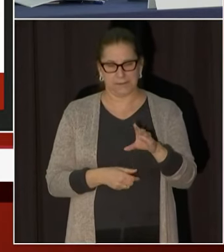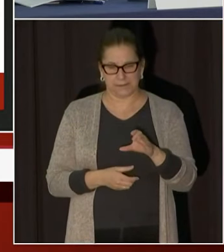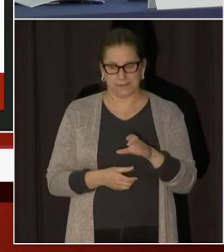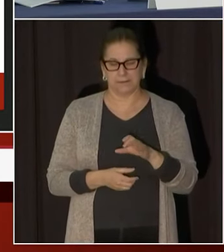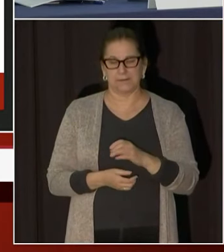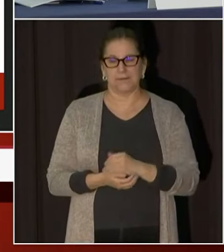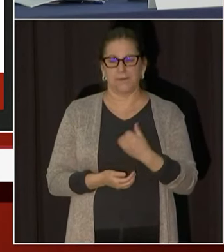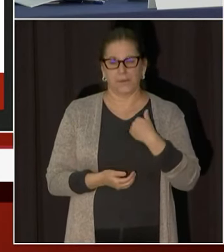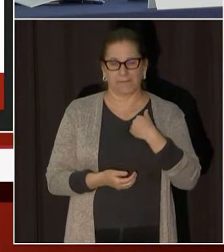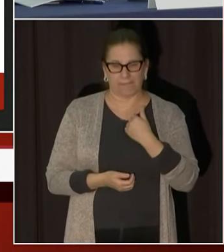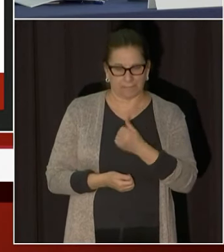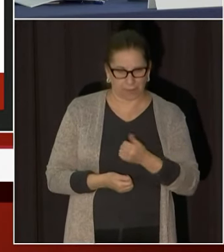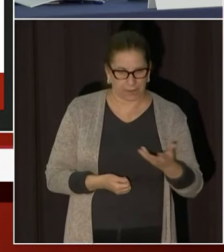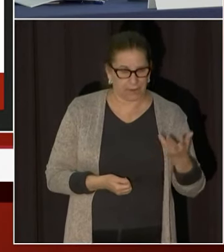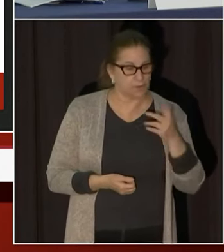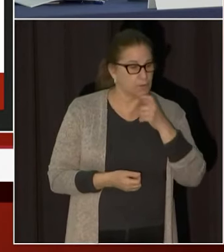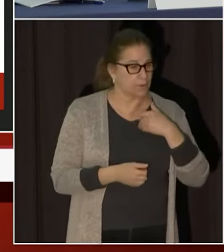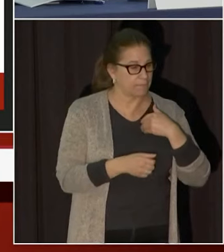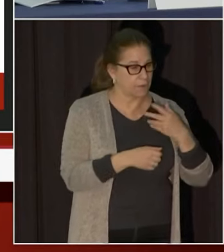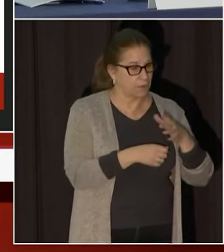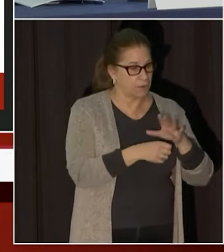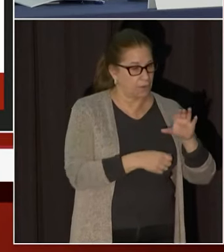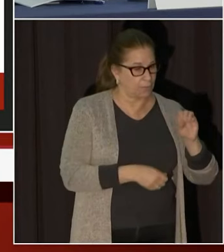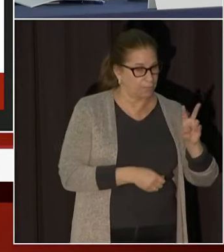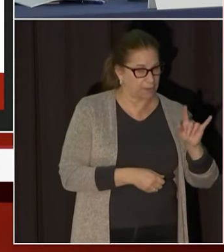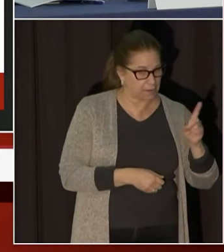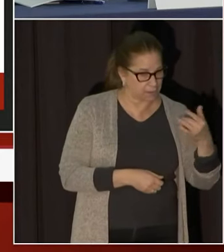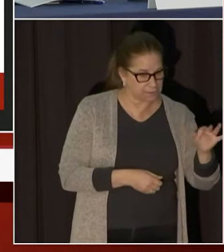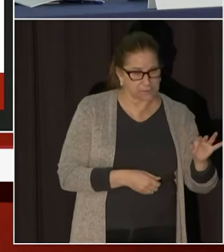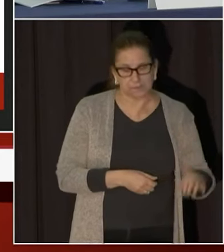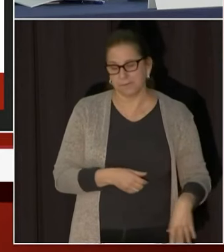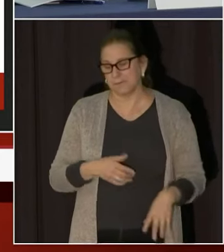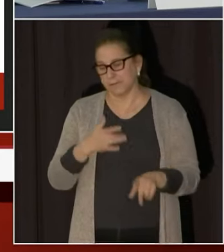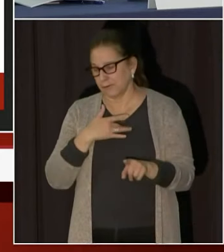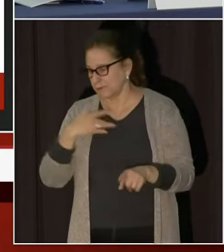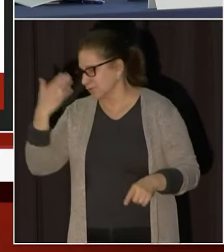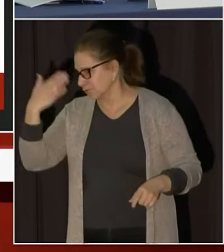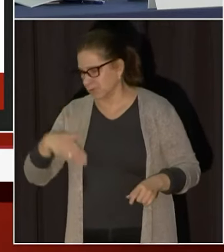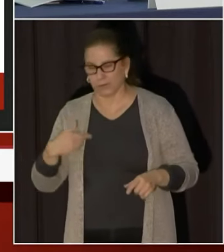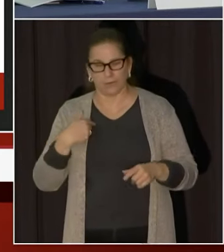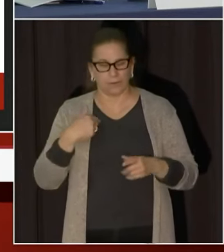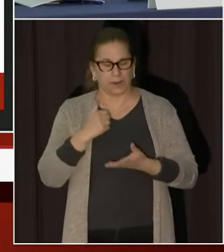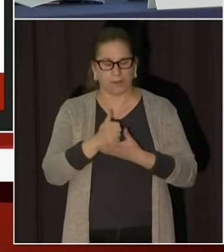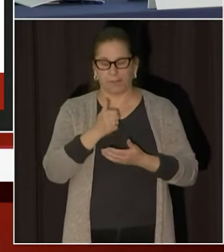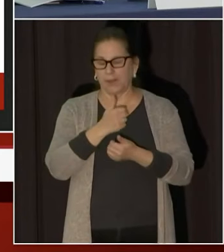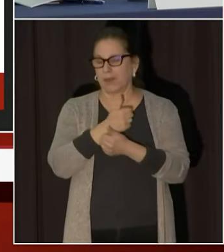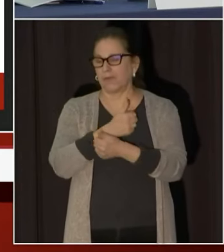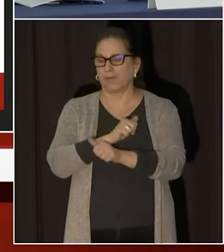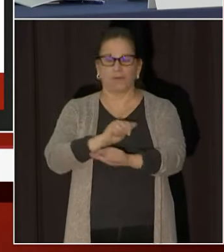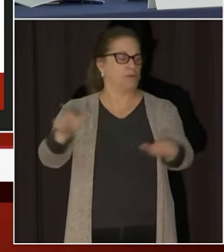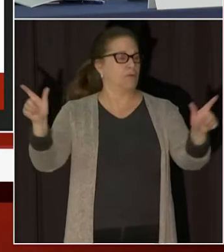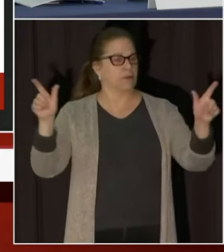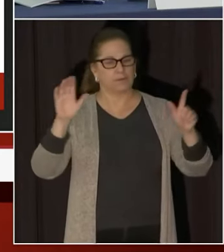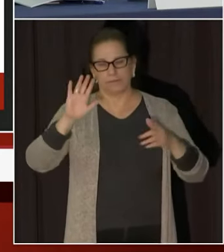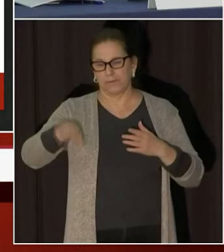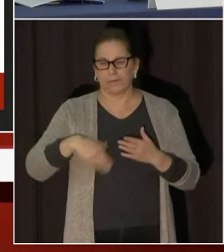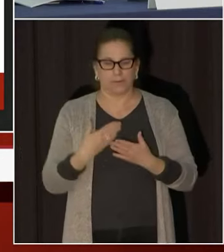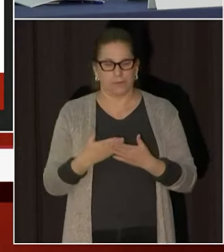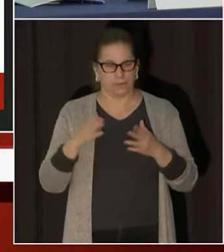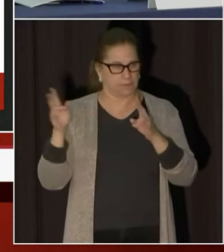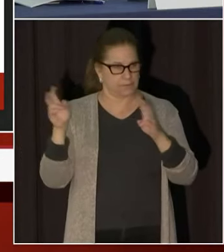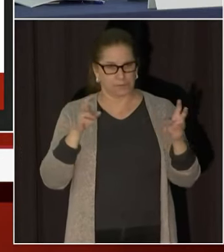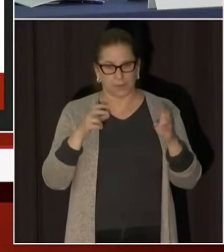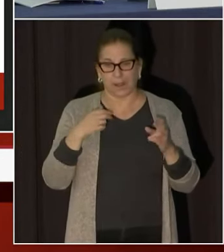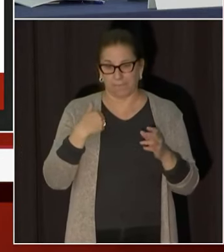here to take care of patients who have all other health conditions as well. So make sure that residents are aware of the signs and symptoms of